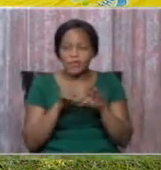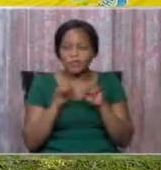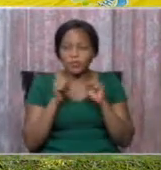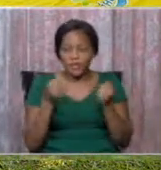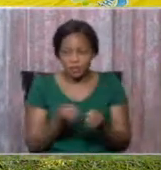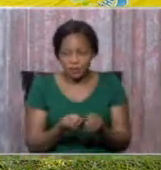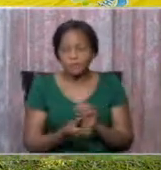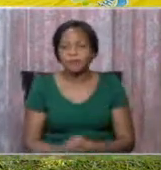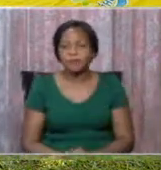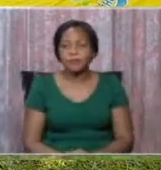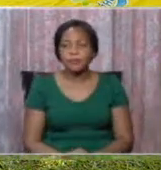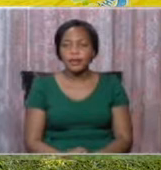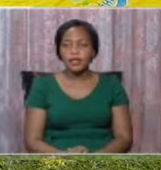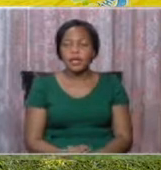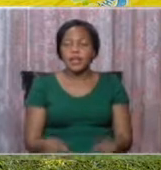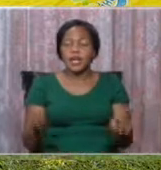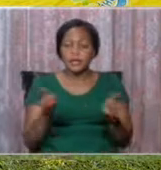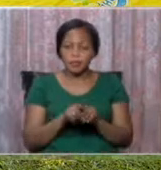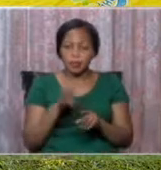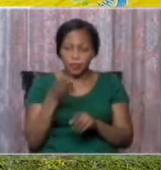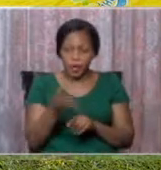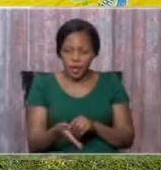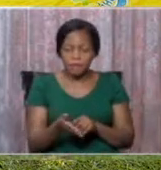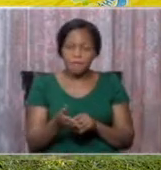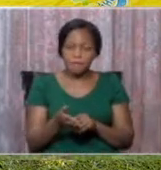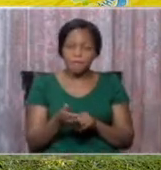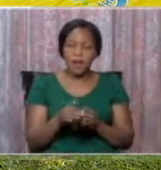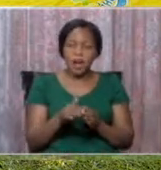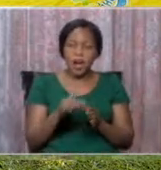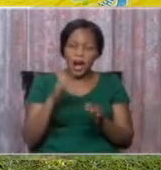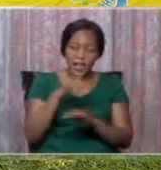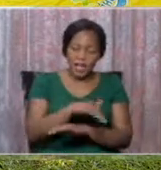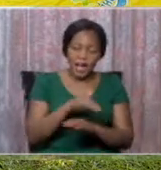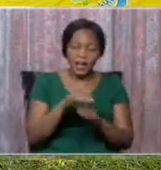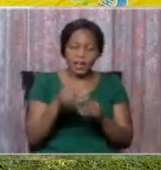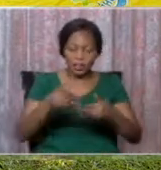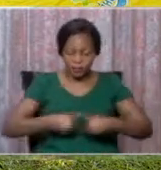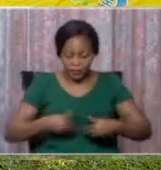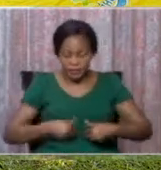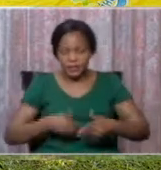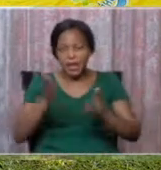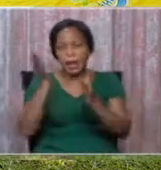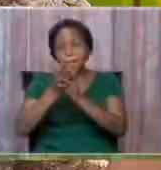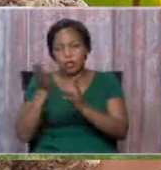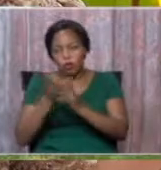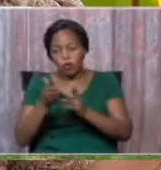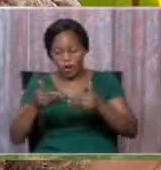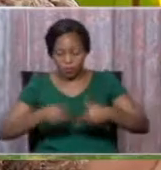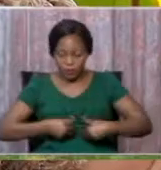changes that take place, some people may act irrationally. They want to experiment. Some can be